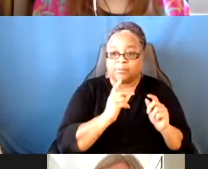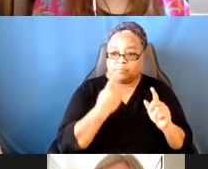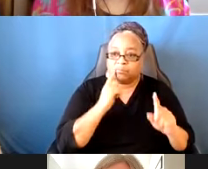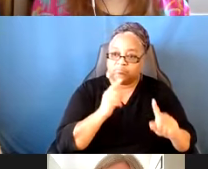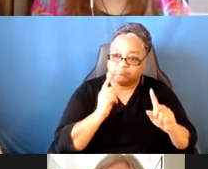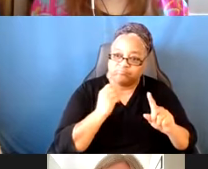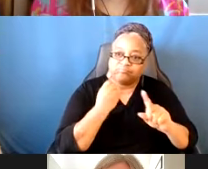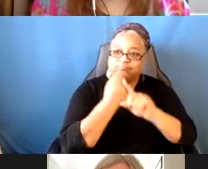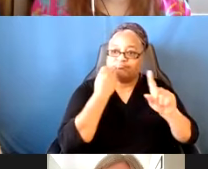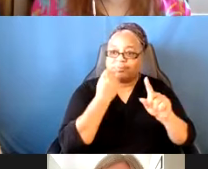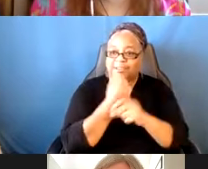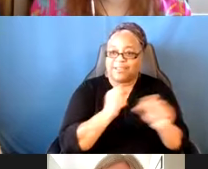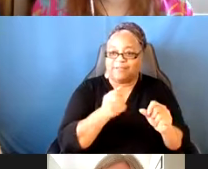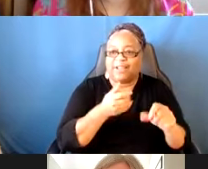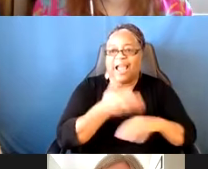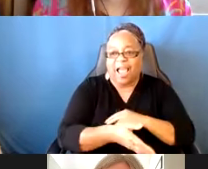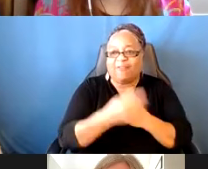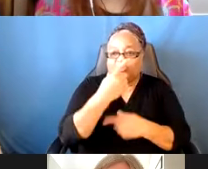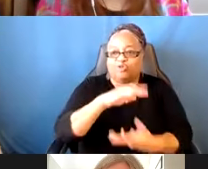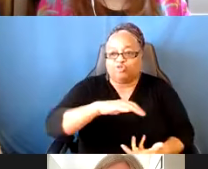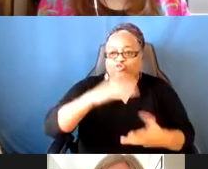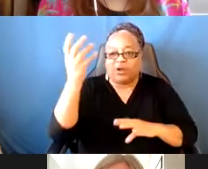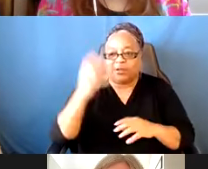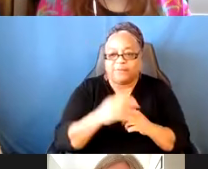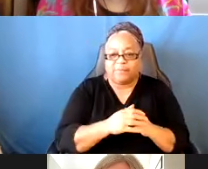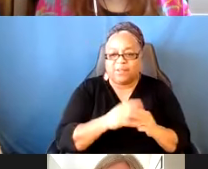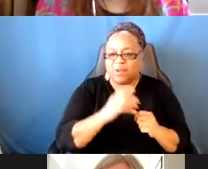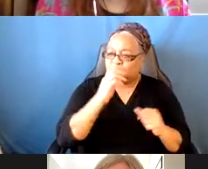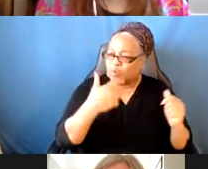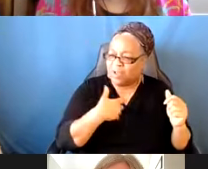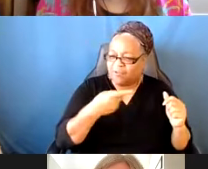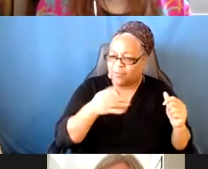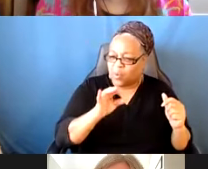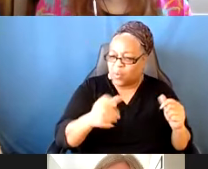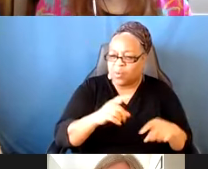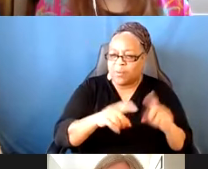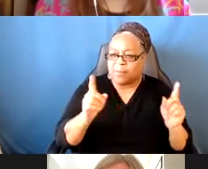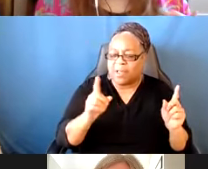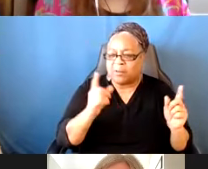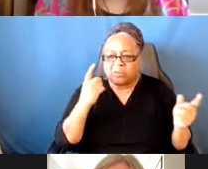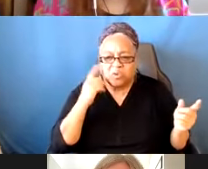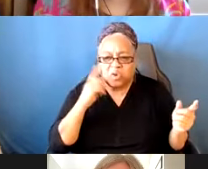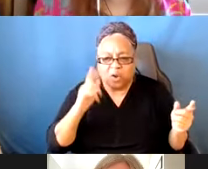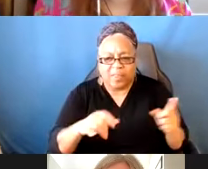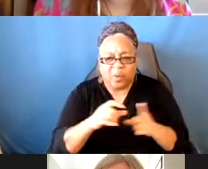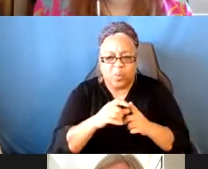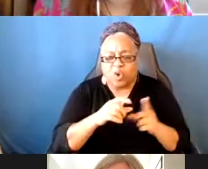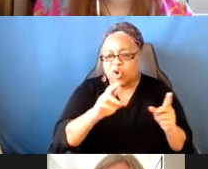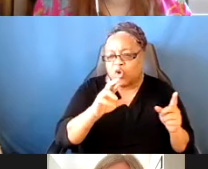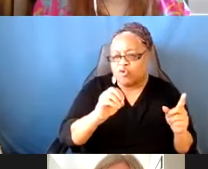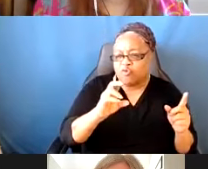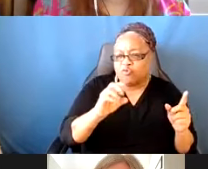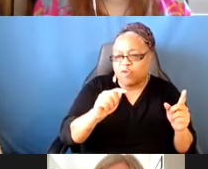Has anybody, we don't have a poll for this, but in the chat, have you heard of routes of safety before? We've mentioned it in a couple